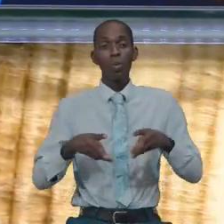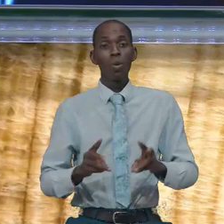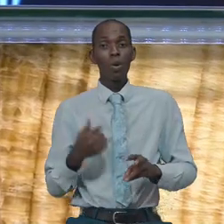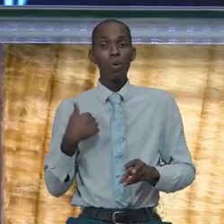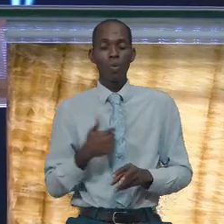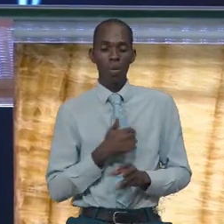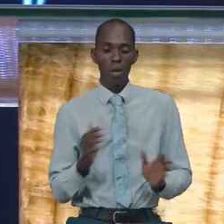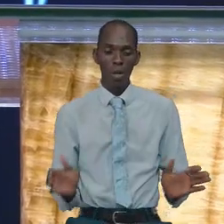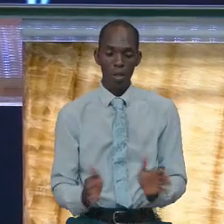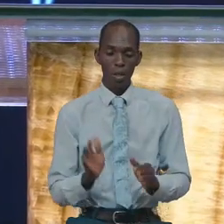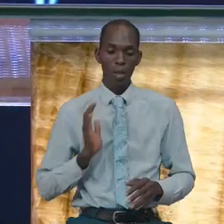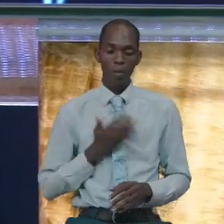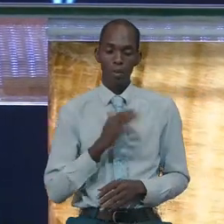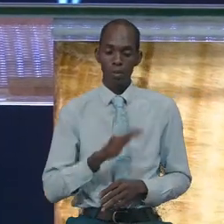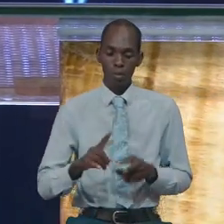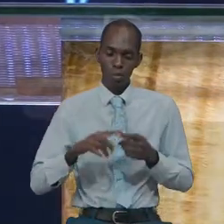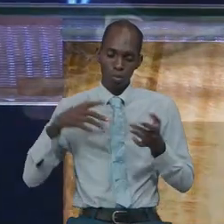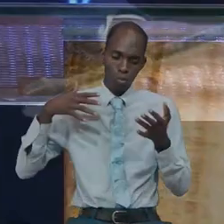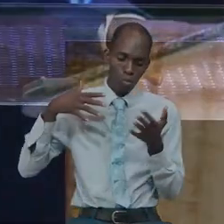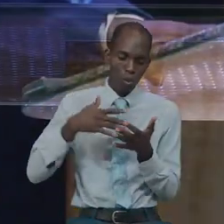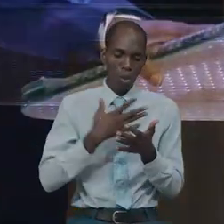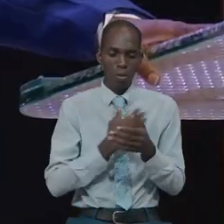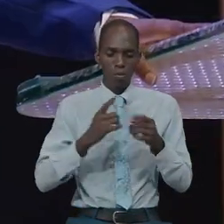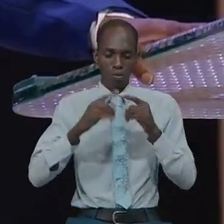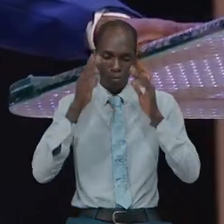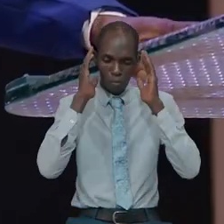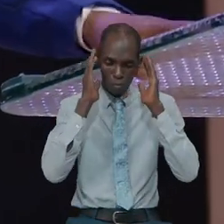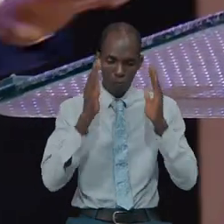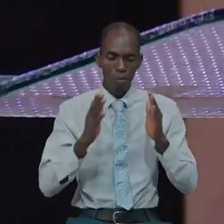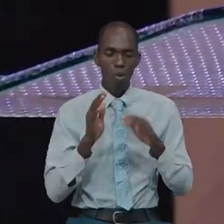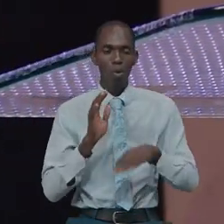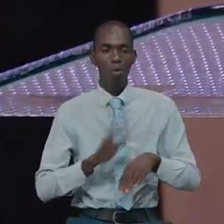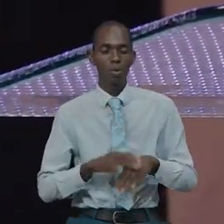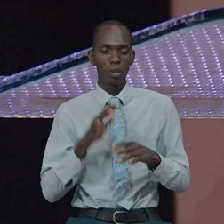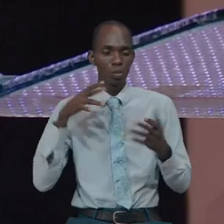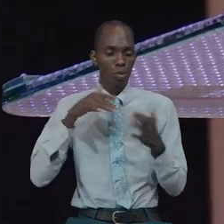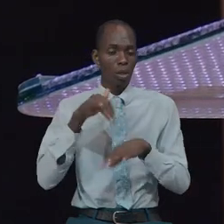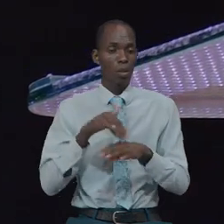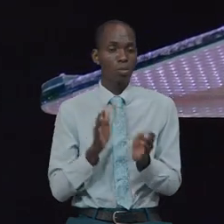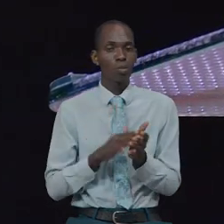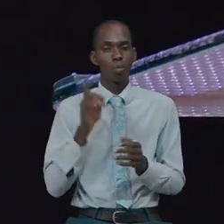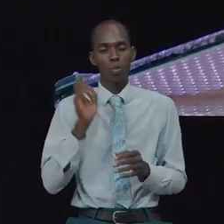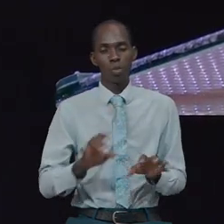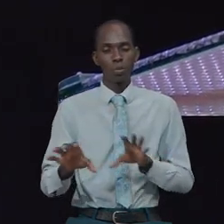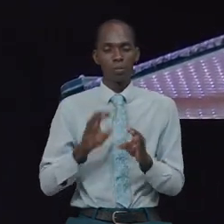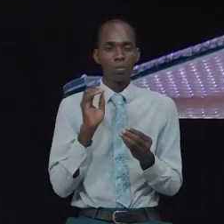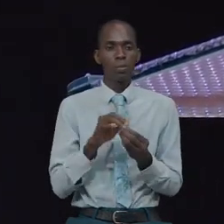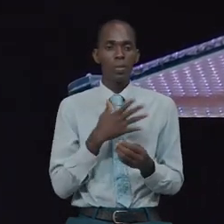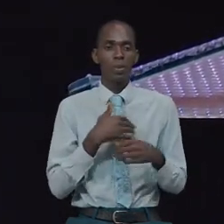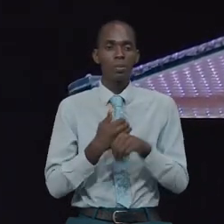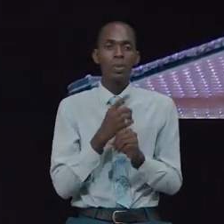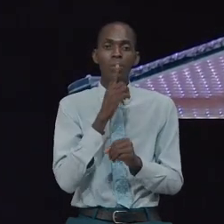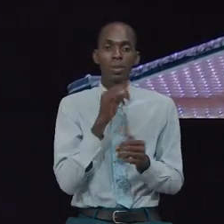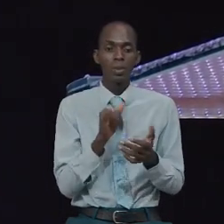our children to study and to concentrate on their studies at school, we should do more and make sure that